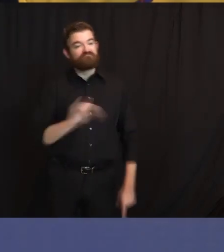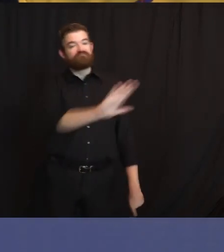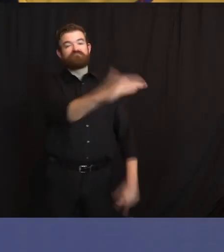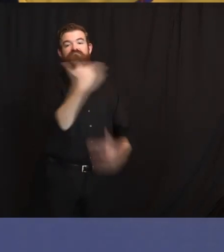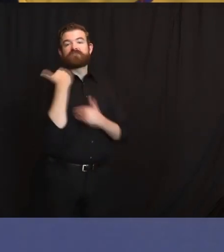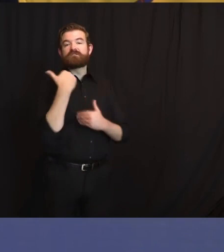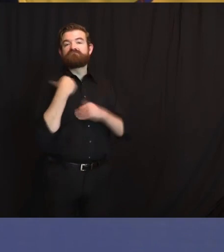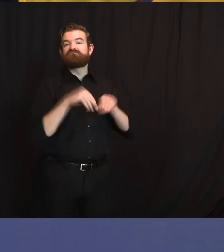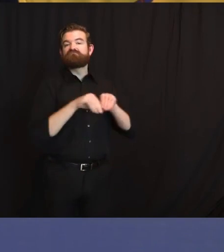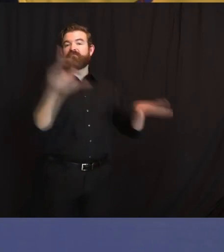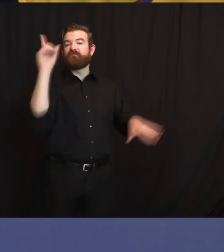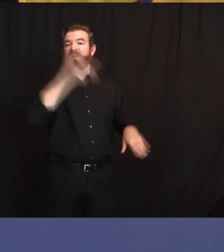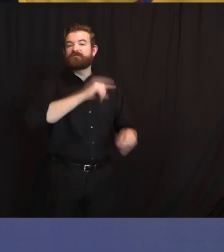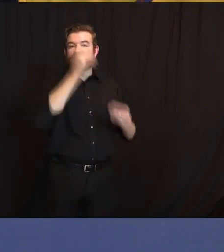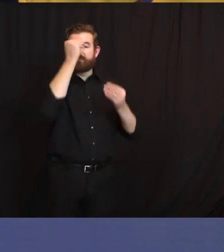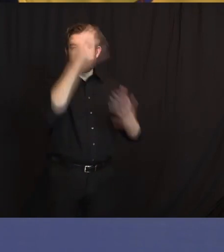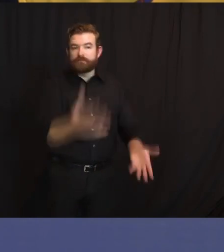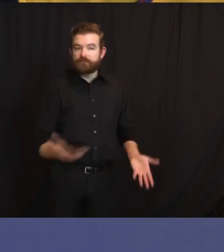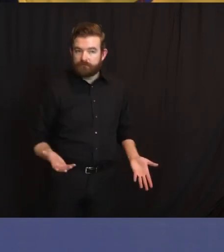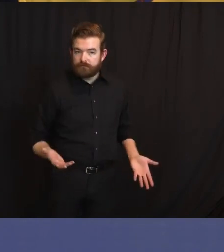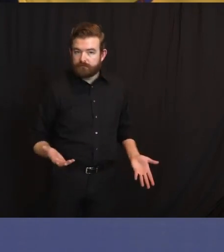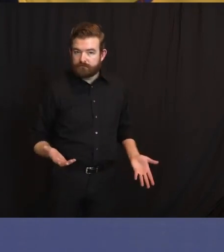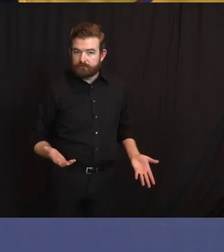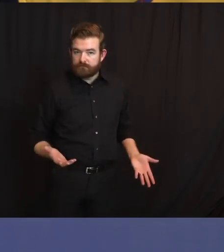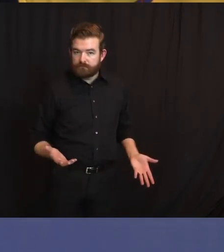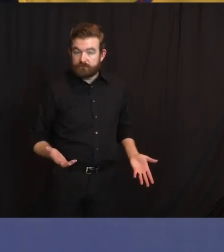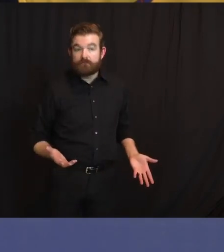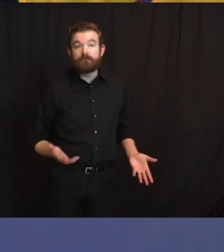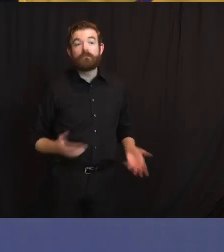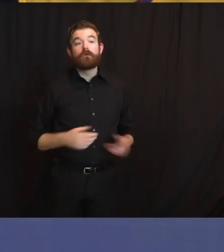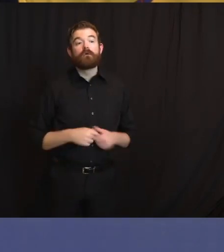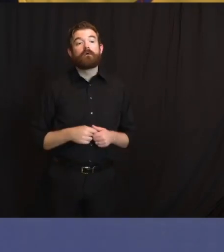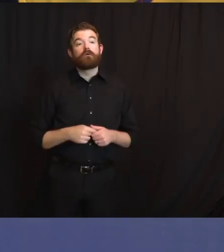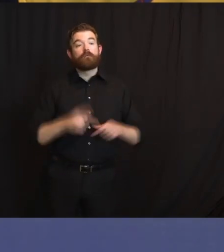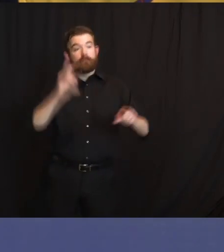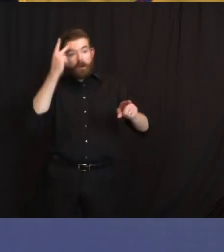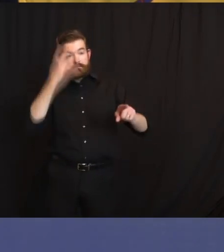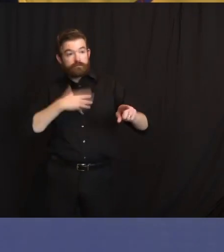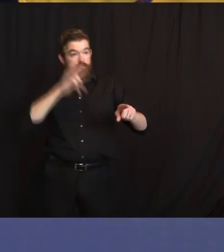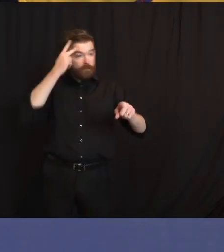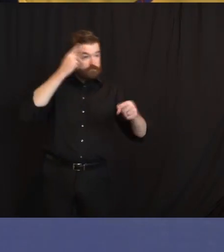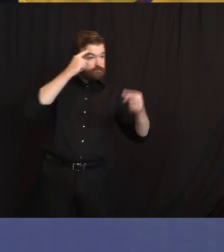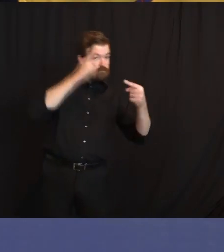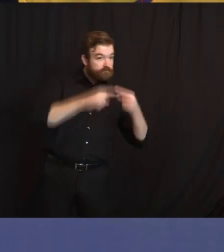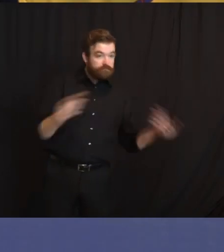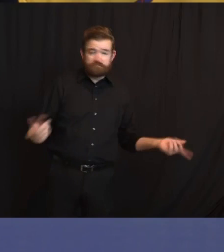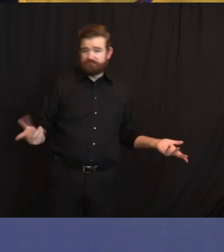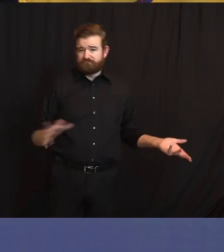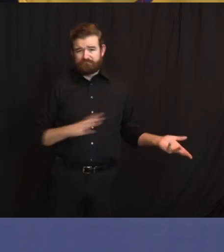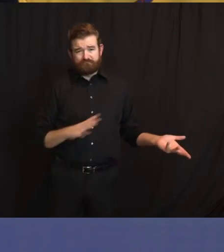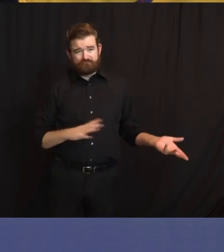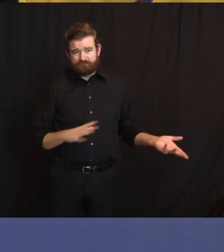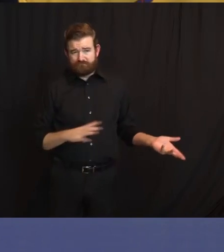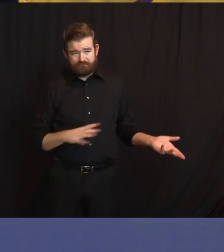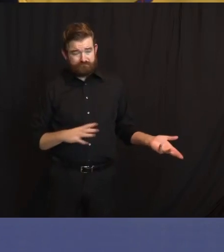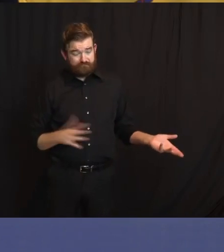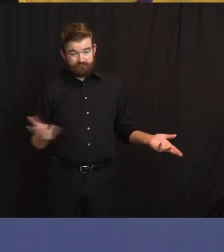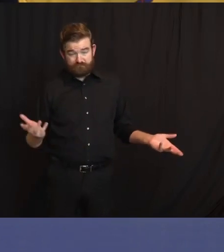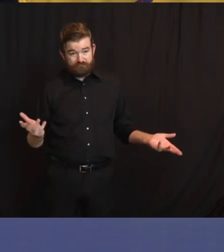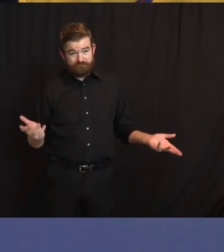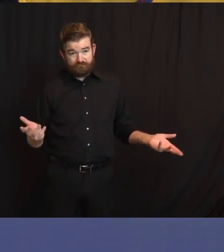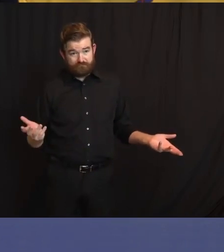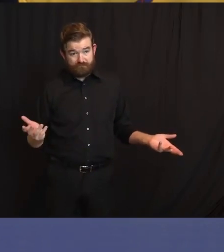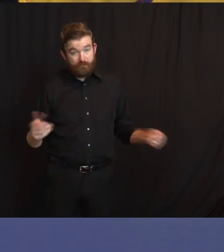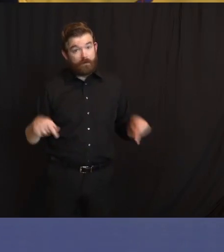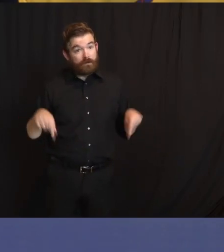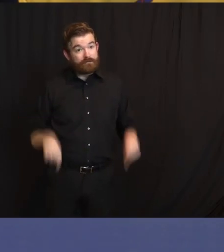care if you agree with me on politics. I don't really care what you think of me personally. I think you probably know that by now. This is for the